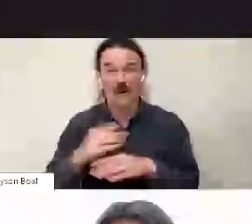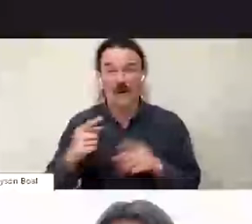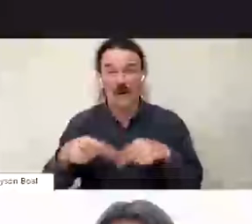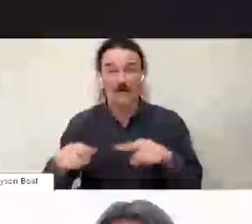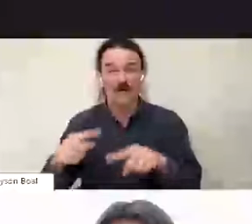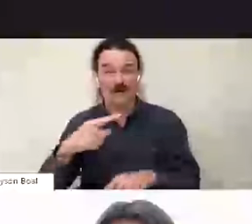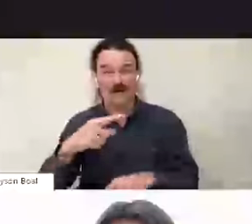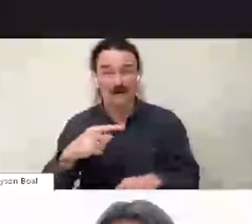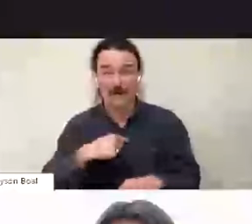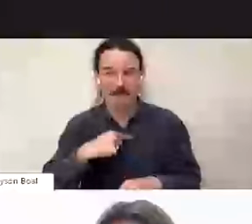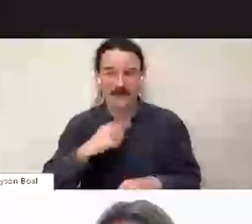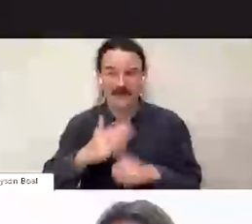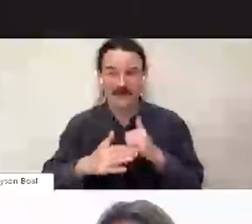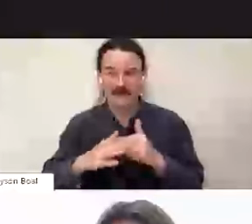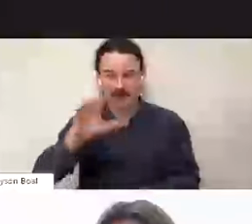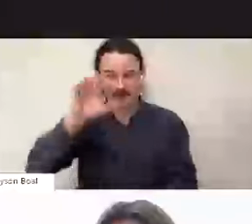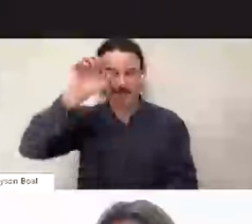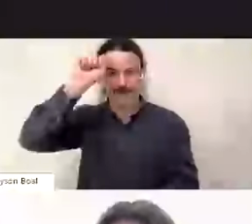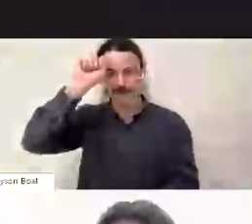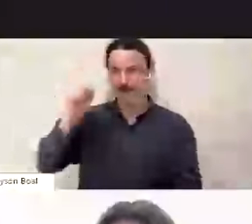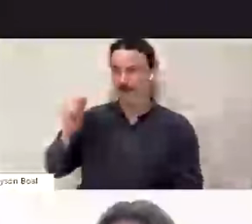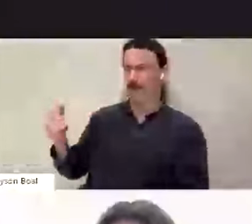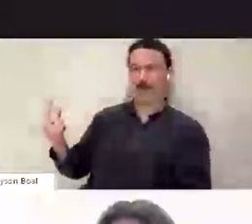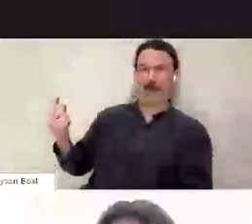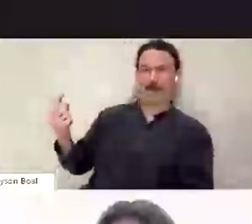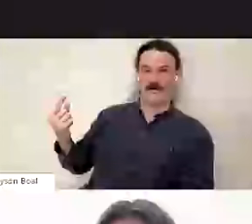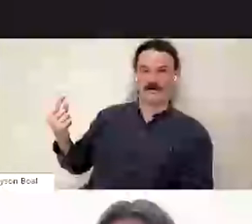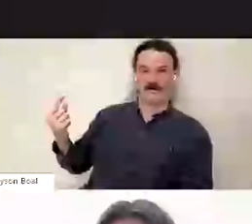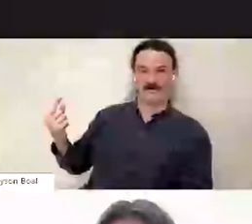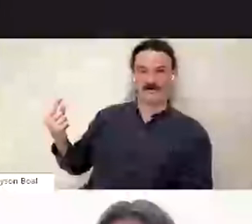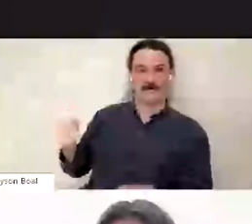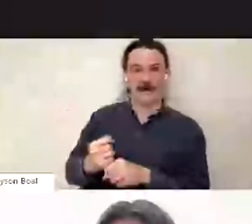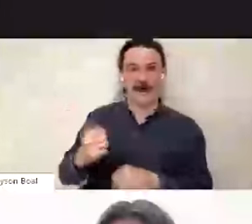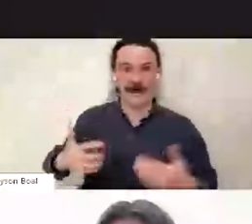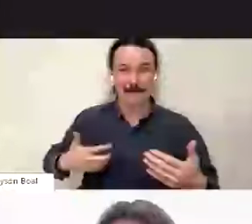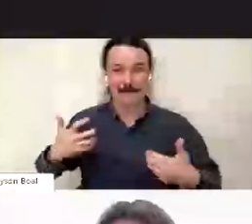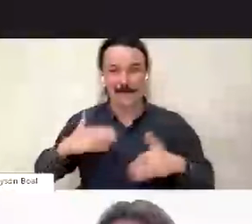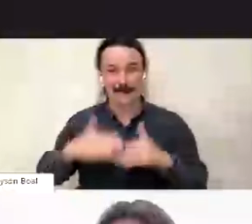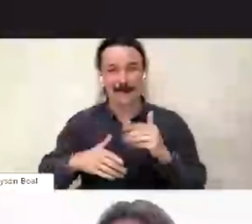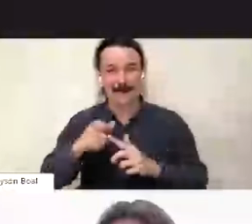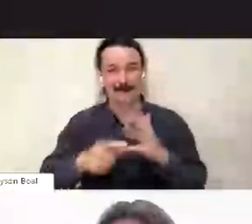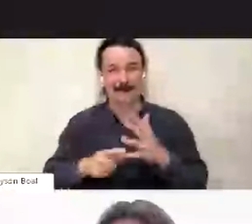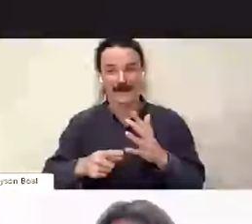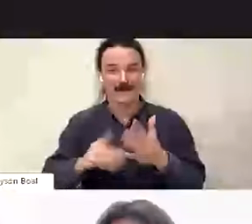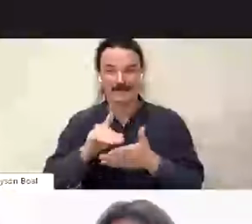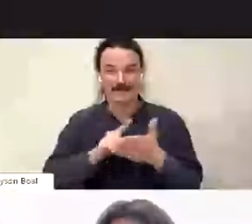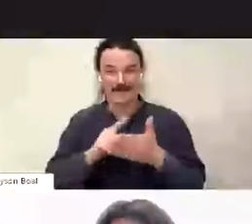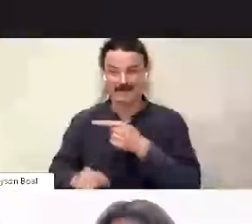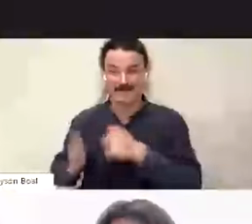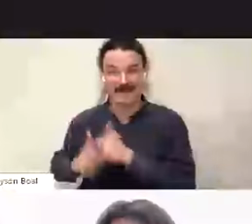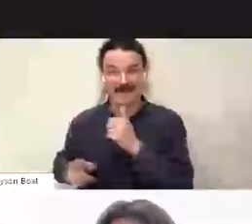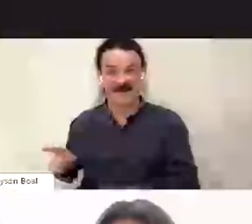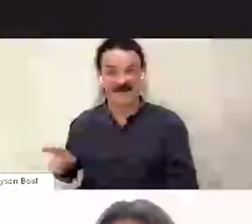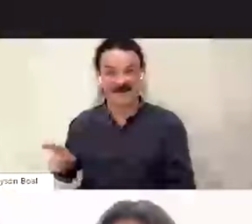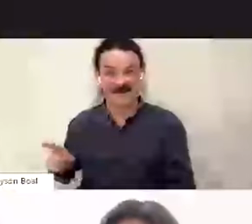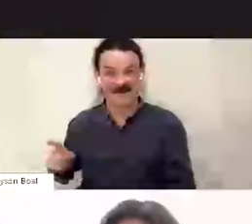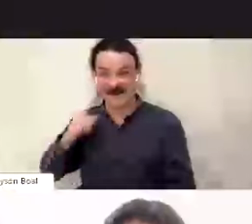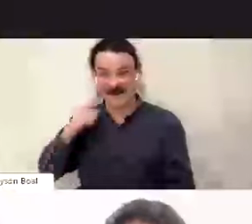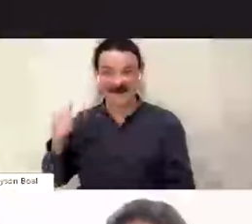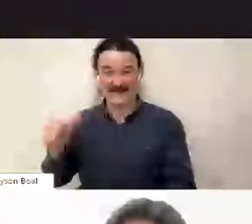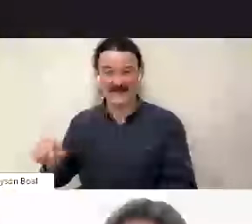Nations person ever making a complaint about disability discrimination. And I doubt that that's changed, to be honest. And that would be